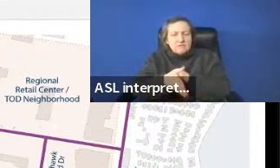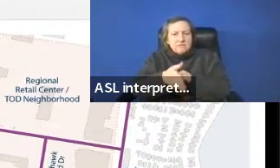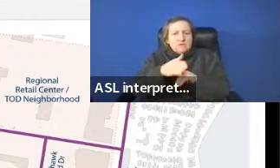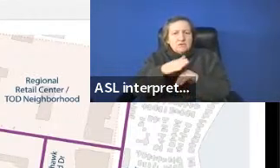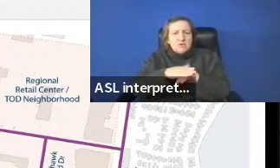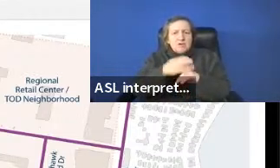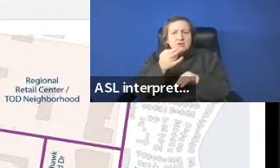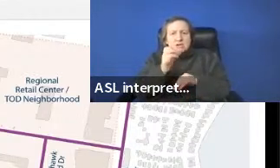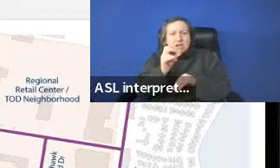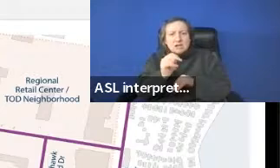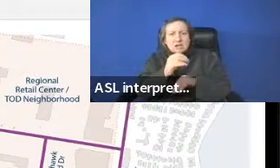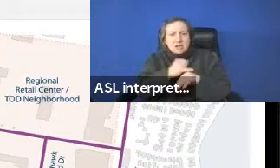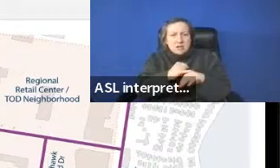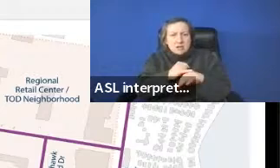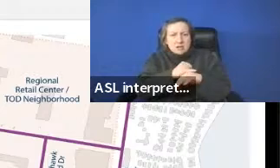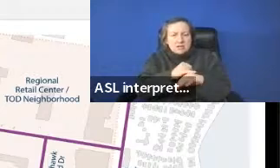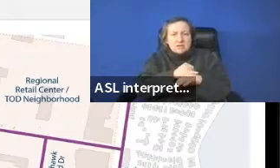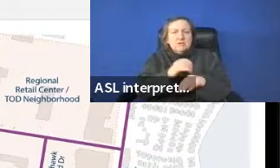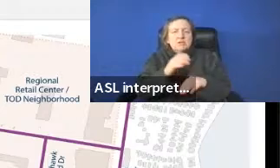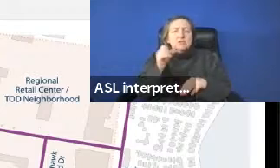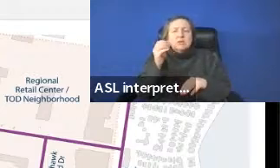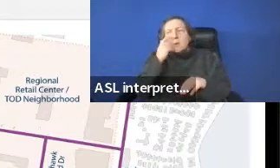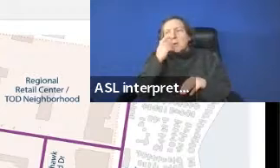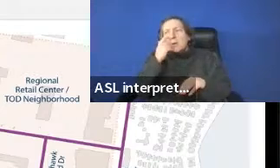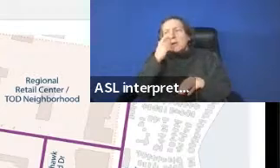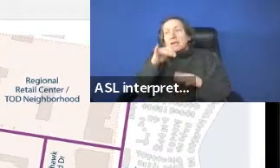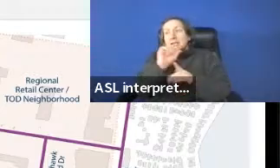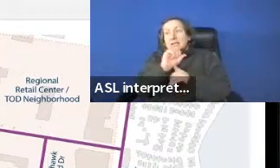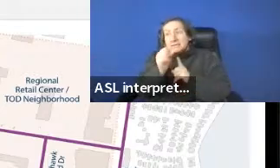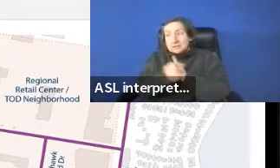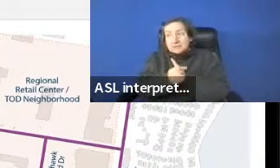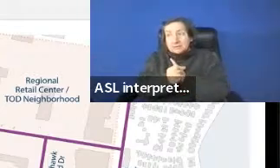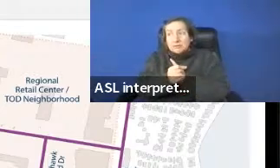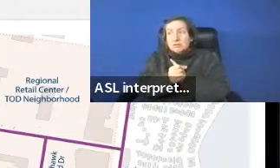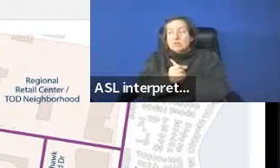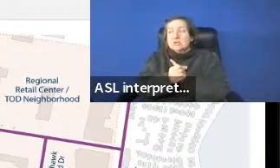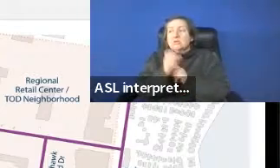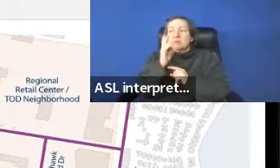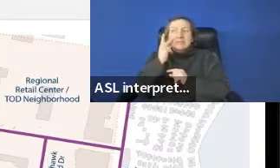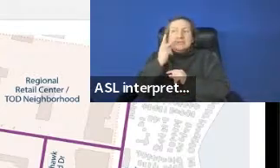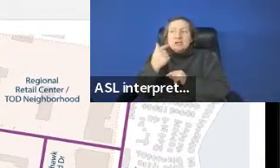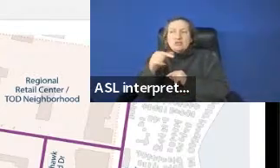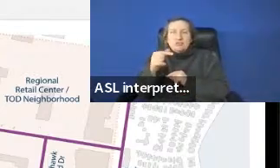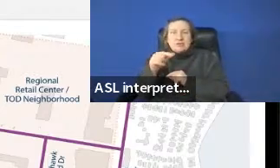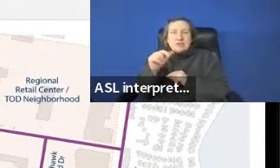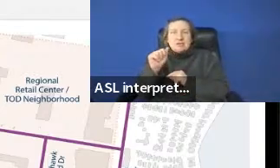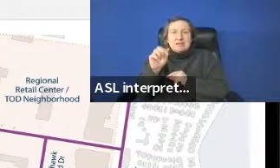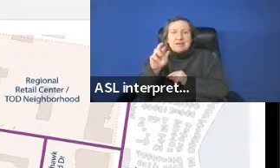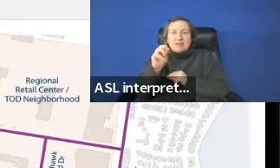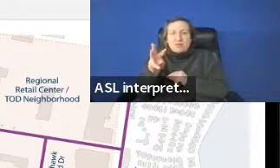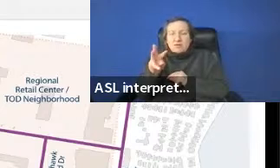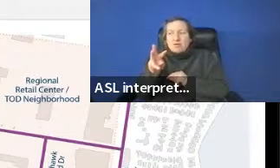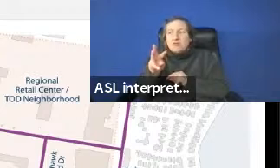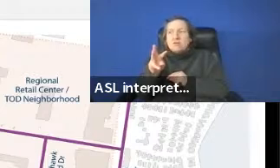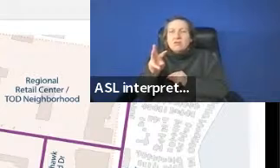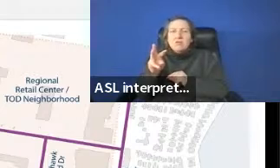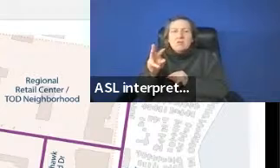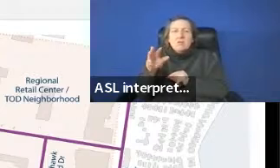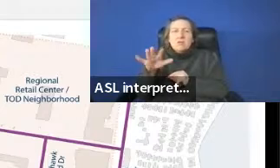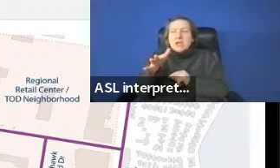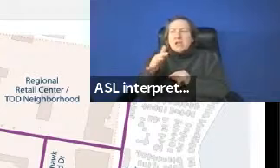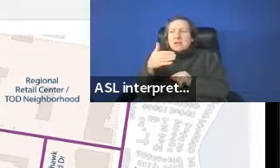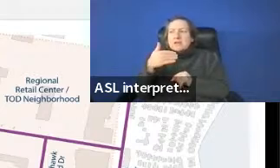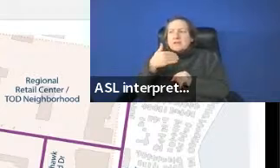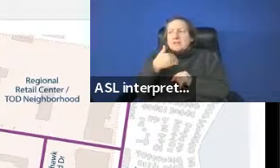Island. So in this scheme, there's you see the green arrow kind of diverge. There's kind of a